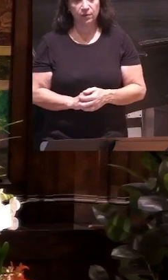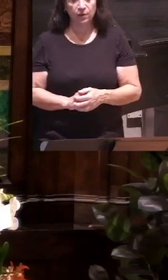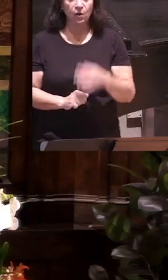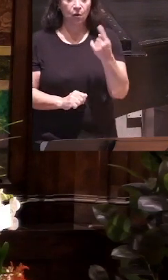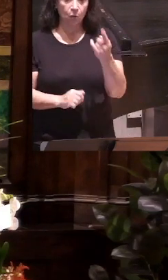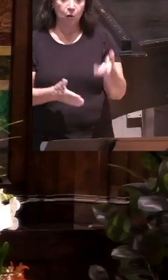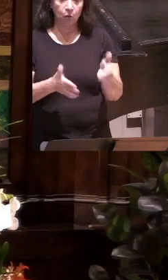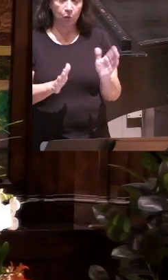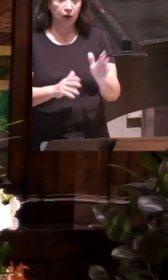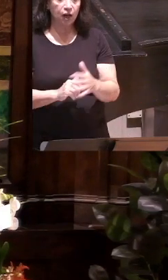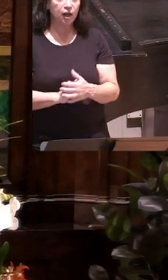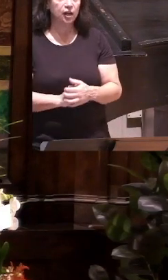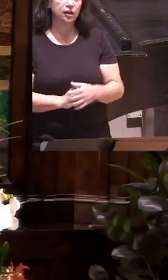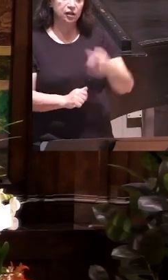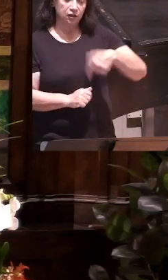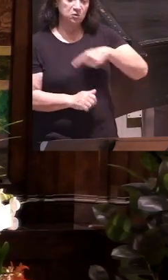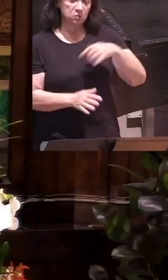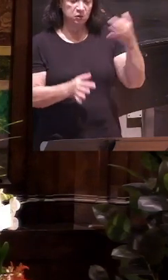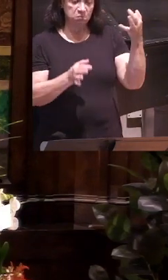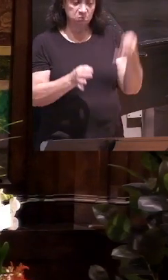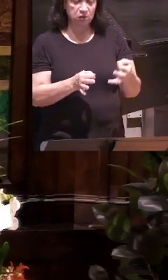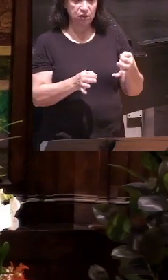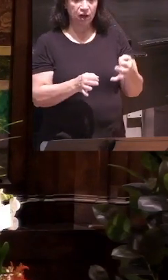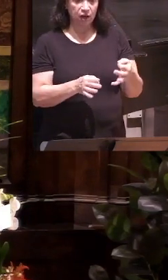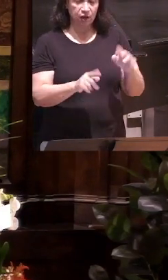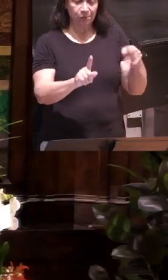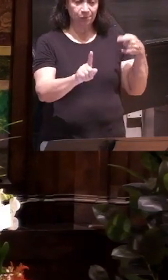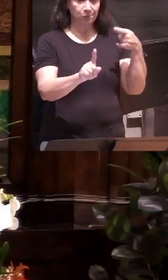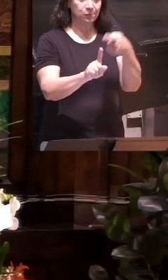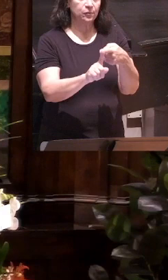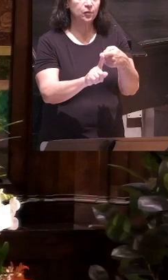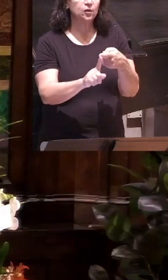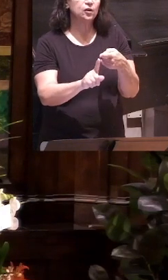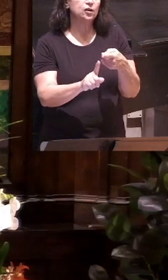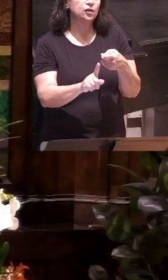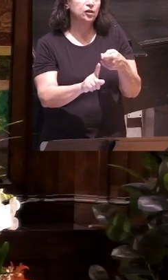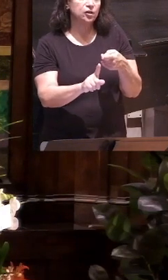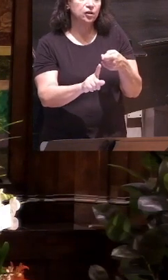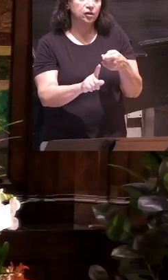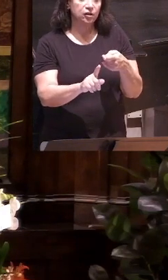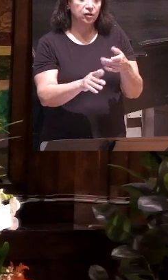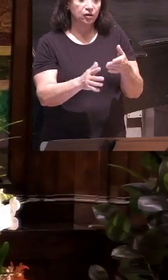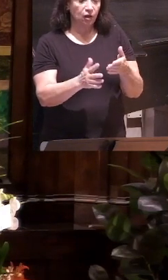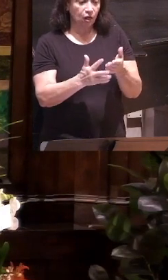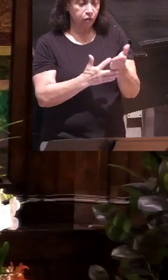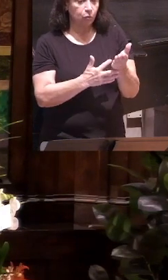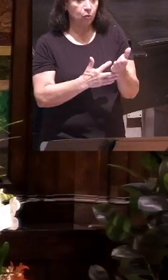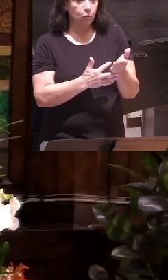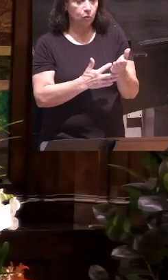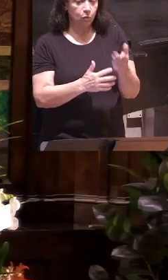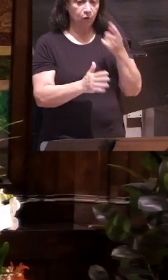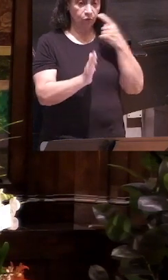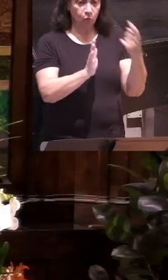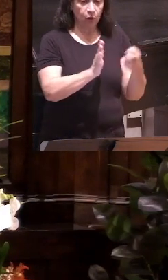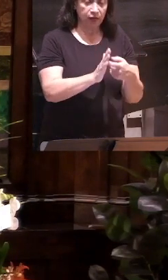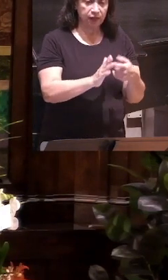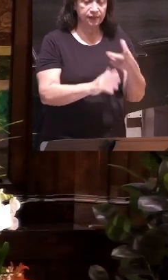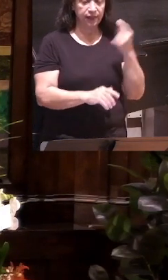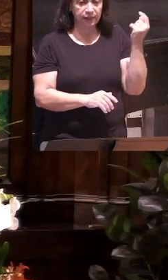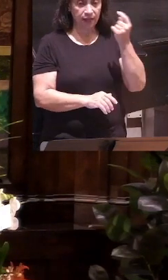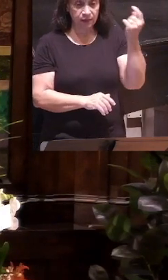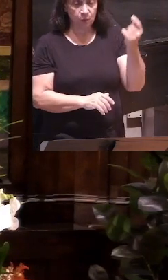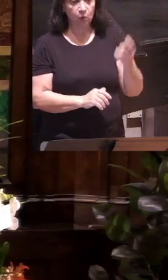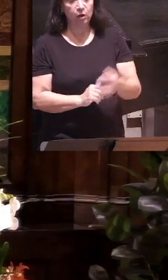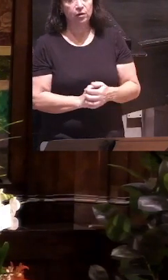One of the ways we decided to work at this was through the practice of witness and